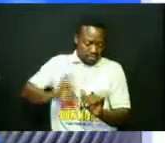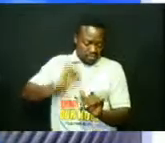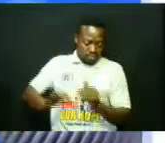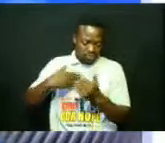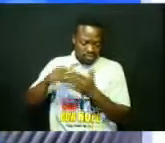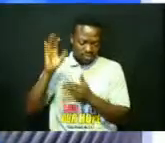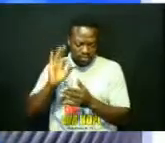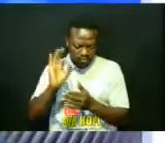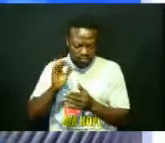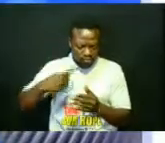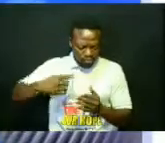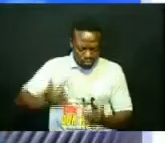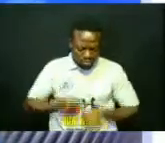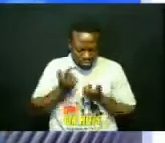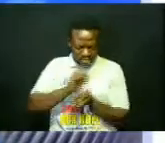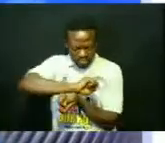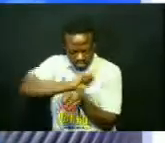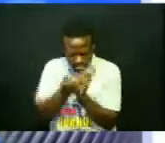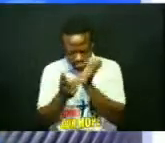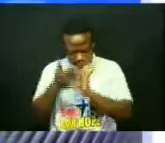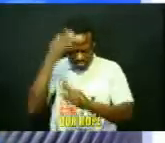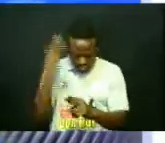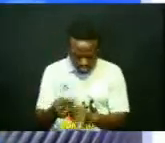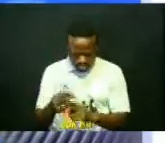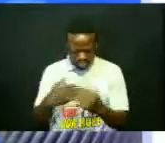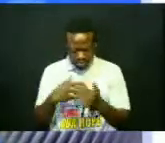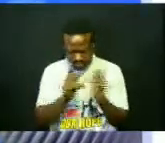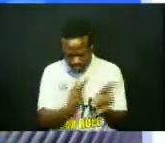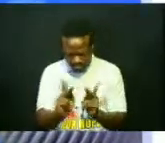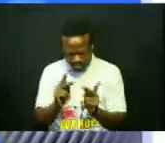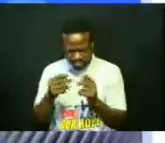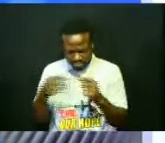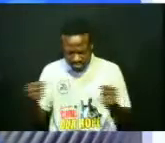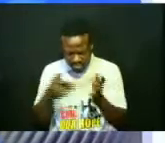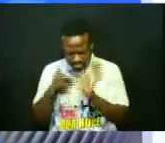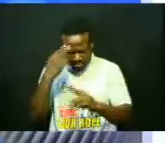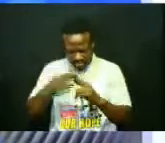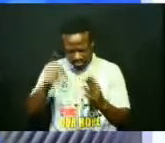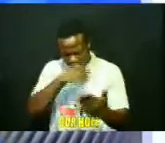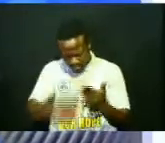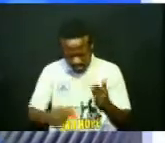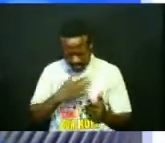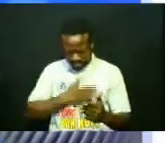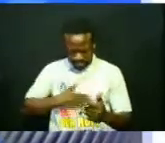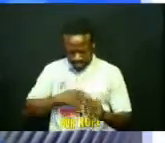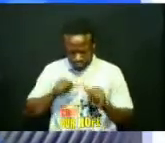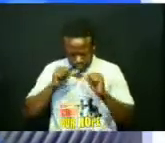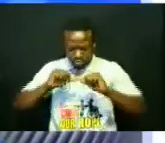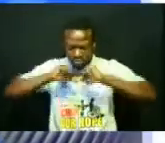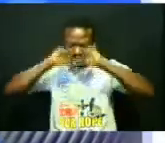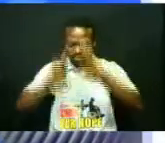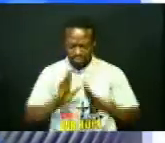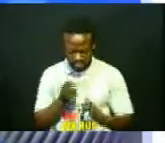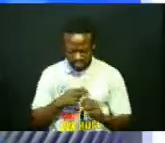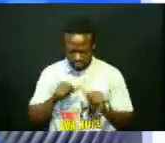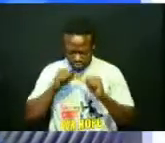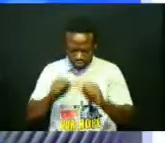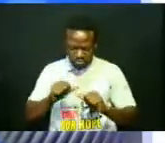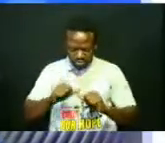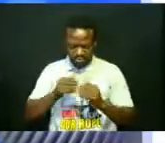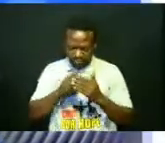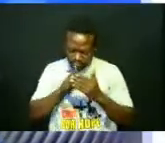Mikate brakunda babo shata handa, ramikete kaloza tabahaya, rokonda babaduza